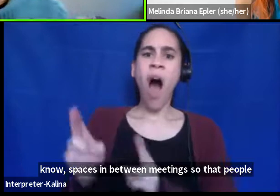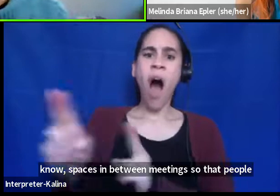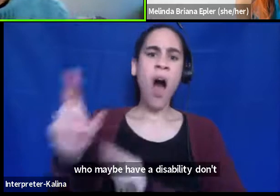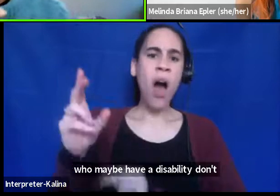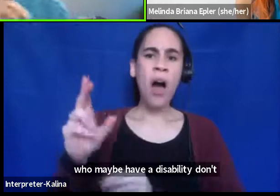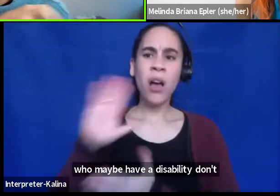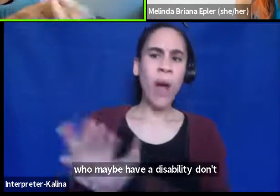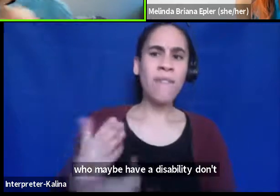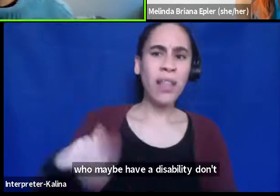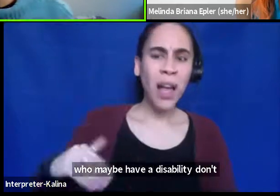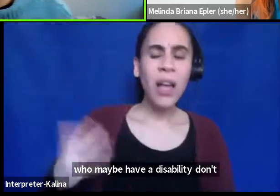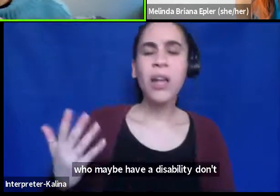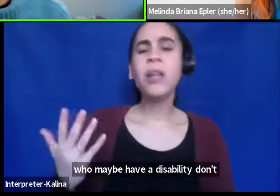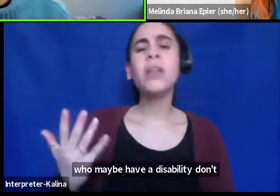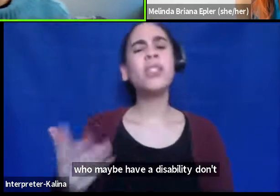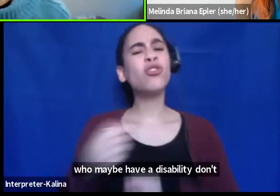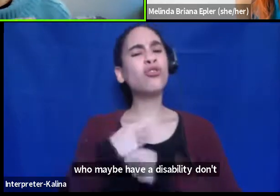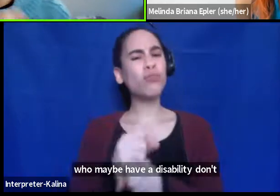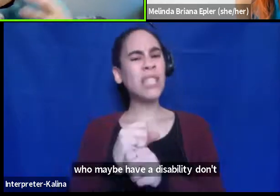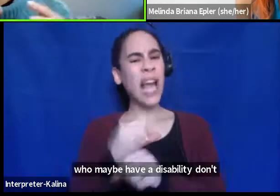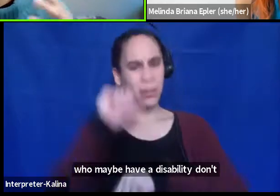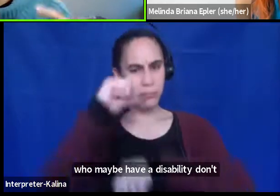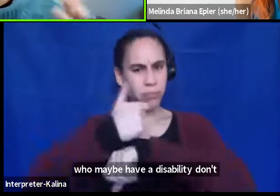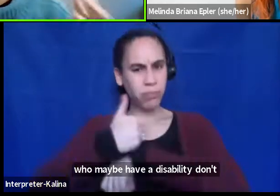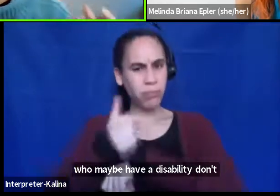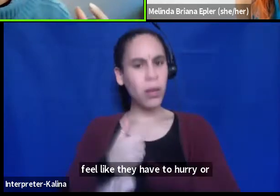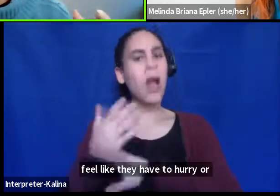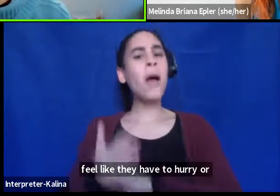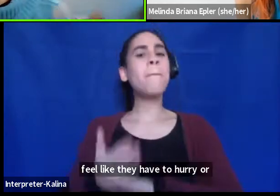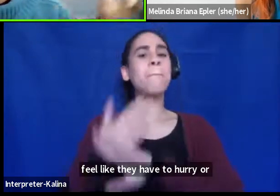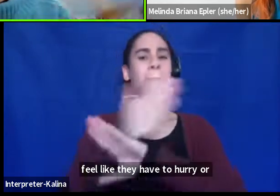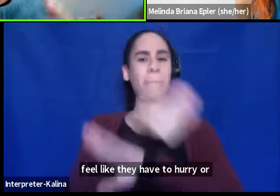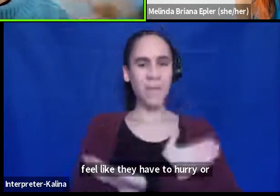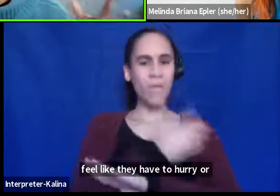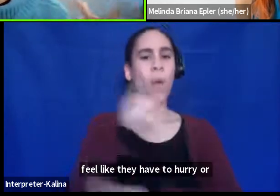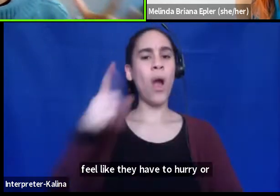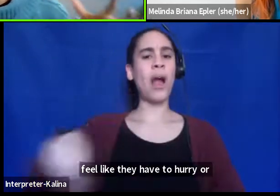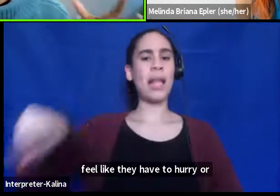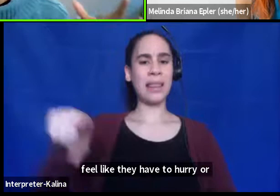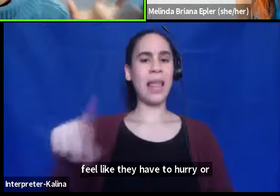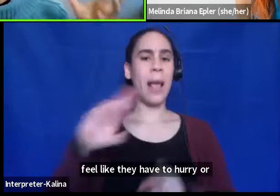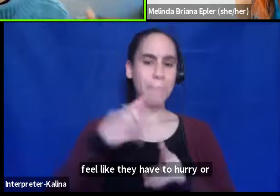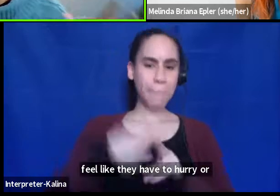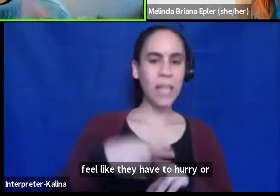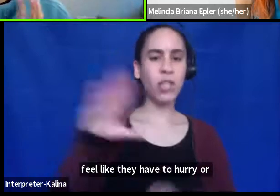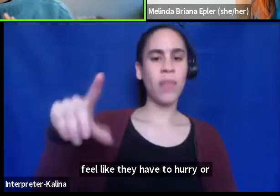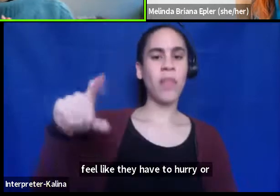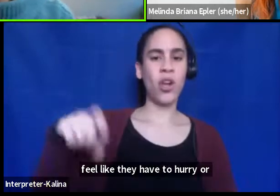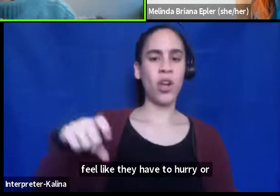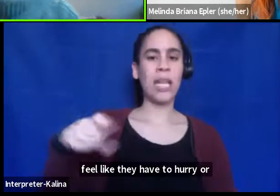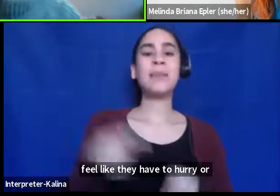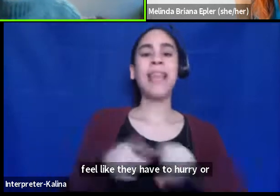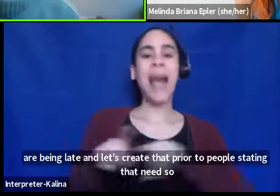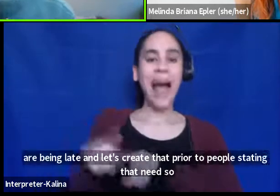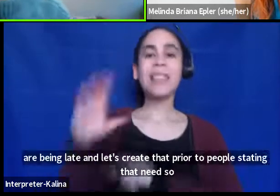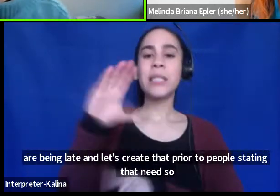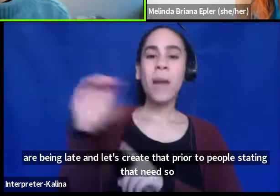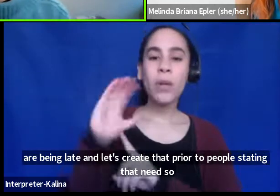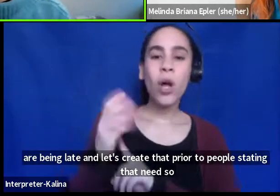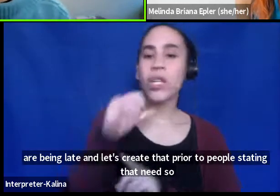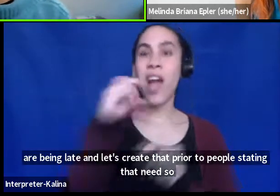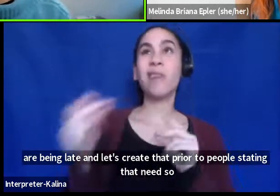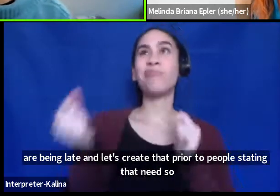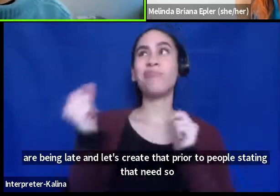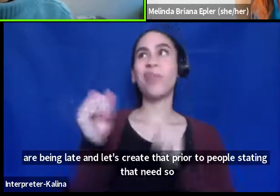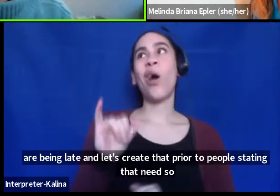create that prior to people stating that need, so that we have that as a company culture. So it's not, oh, suddenly so-and-so comes